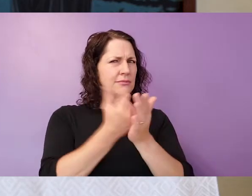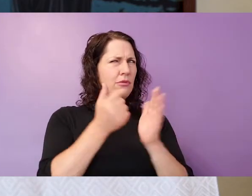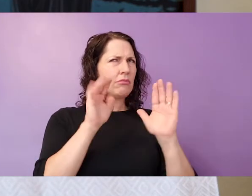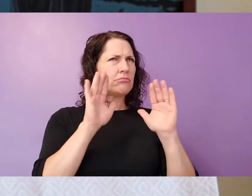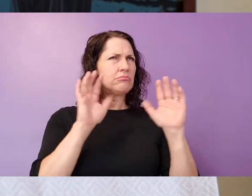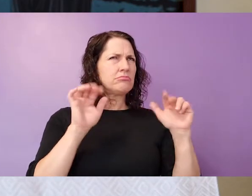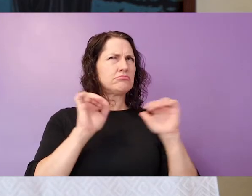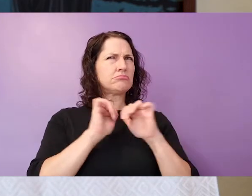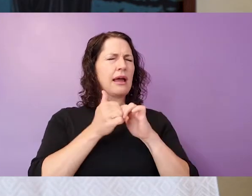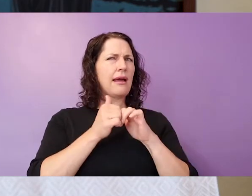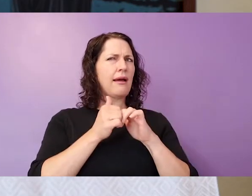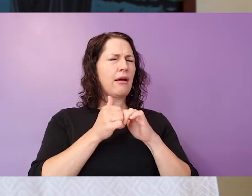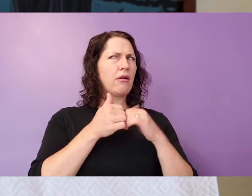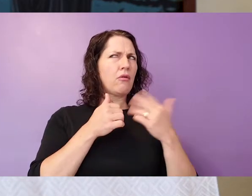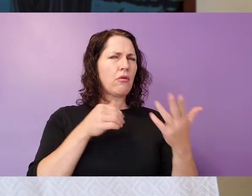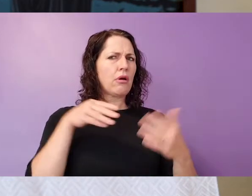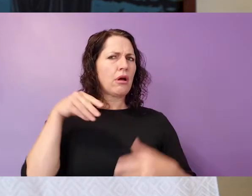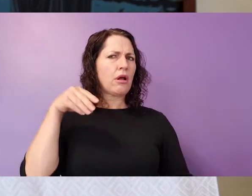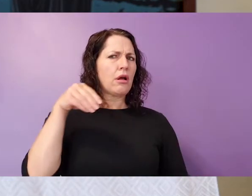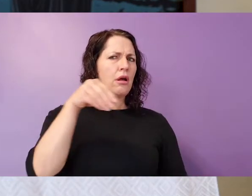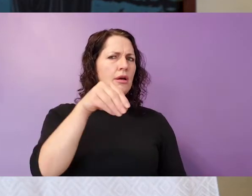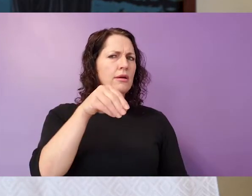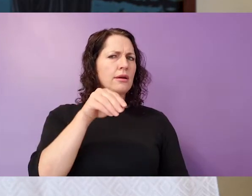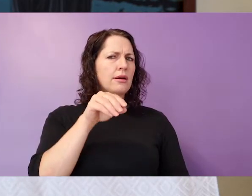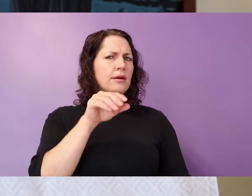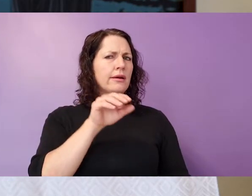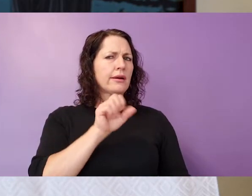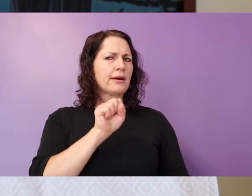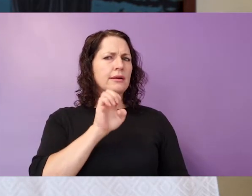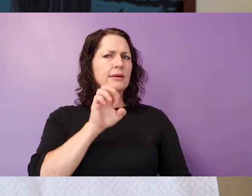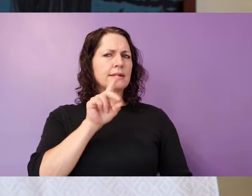sower went out to sow. And